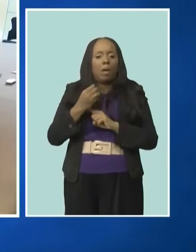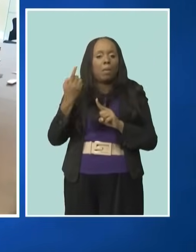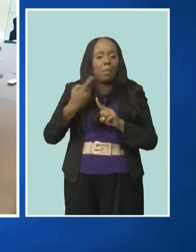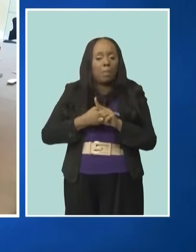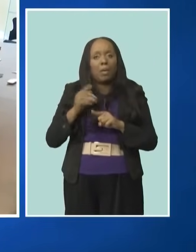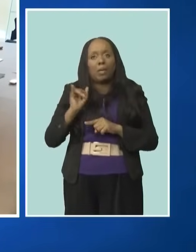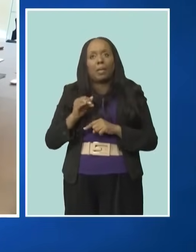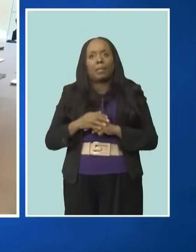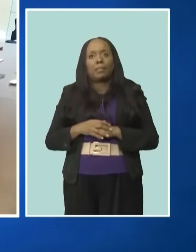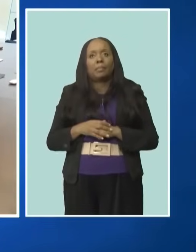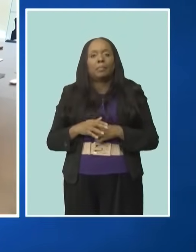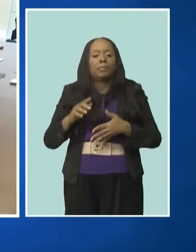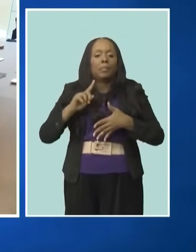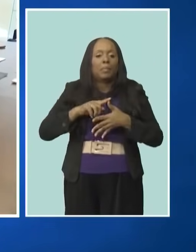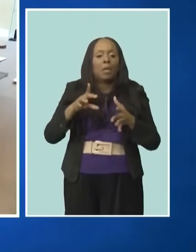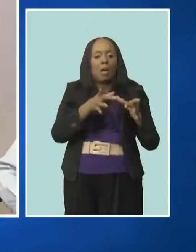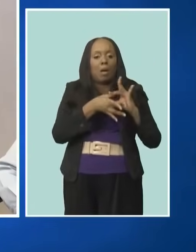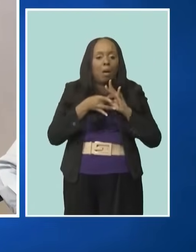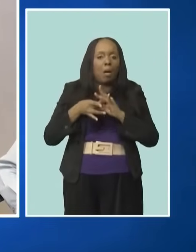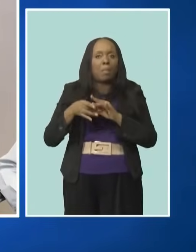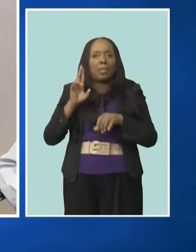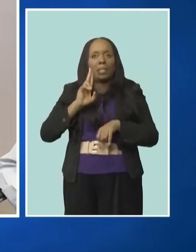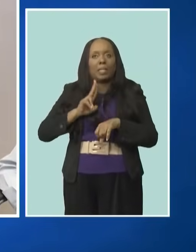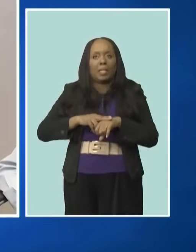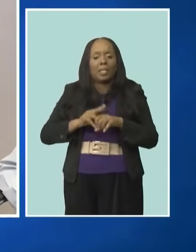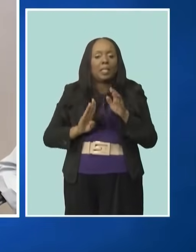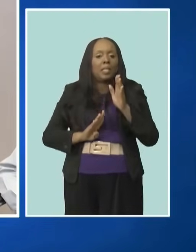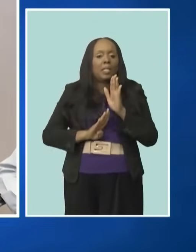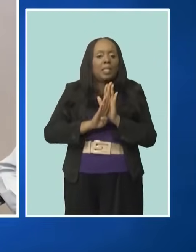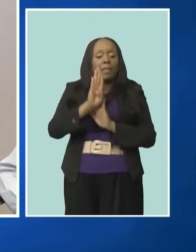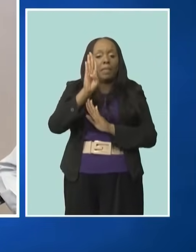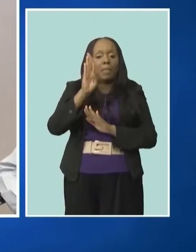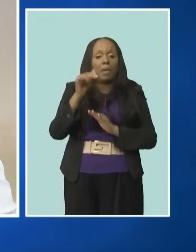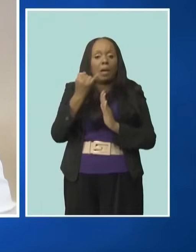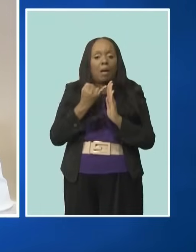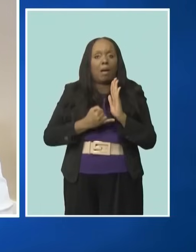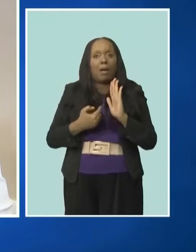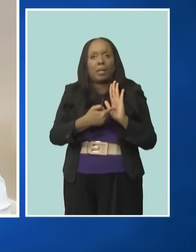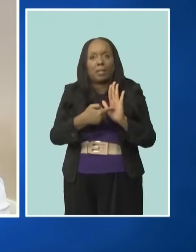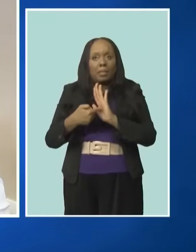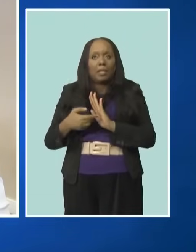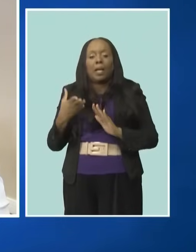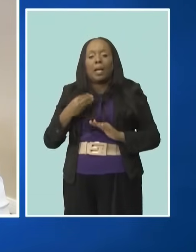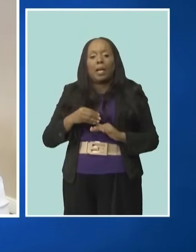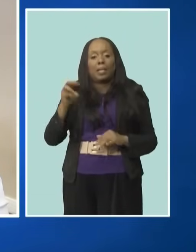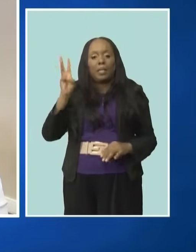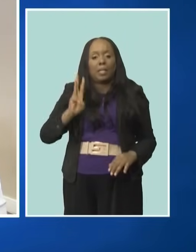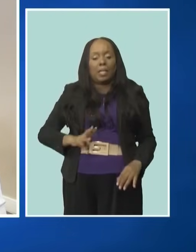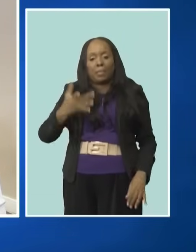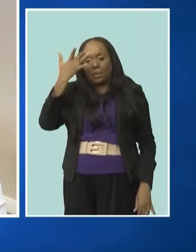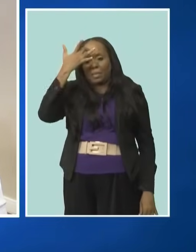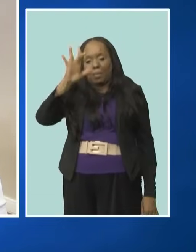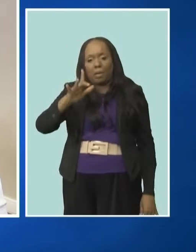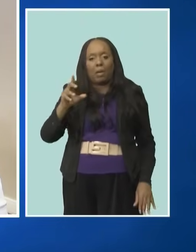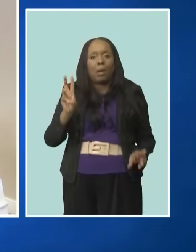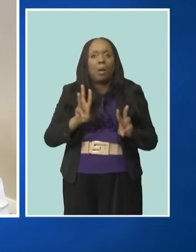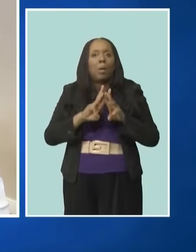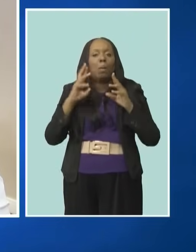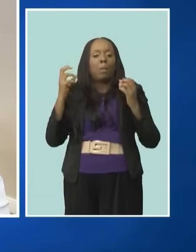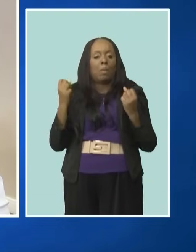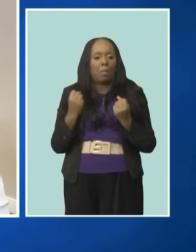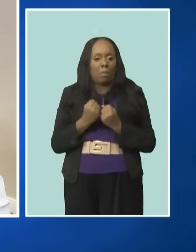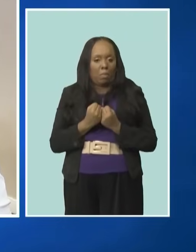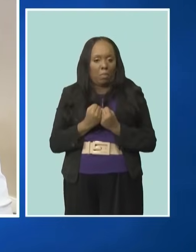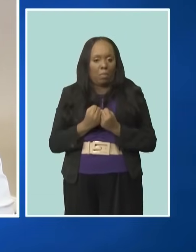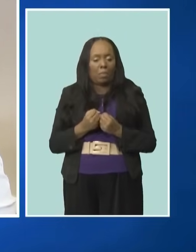the Harmony and Nature Sustainable Development Art Exhibition and a Climate Smart Compliant Workshop.